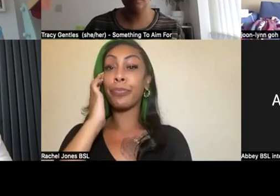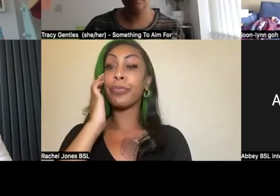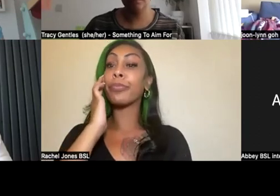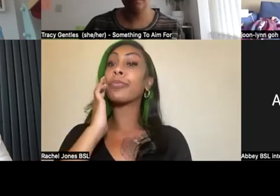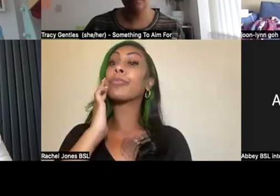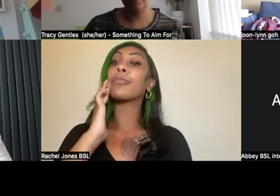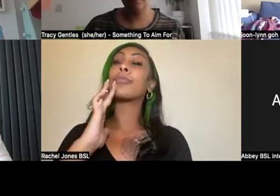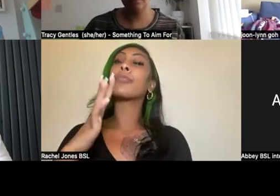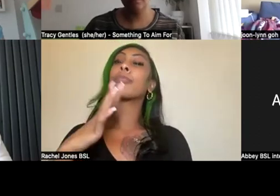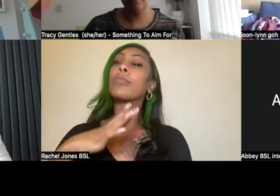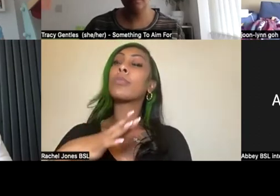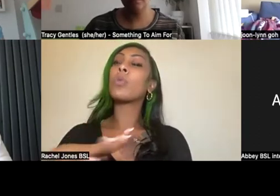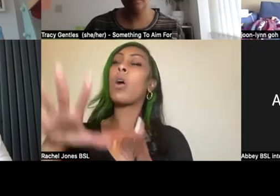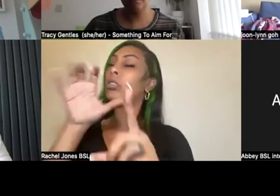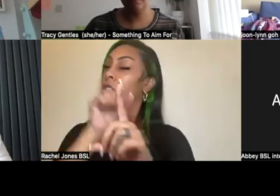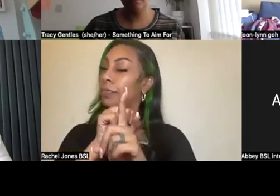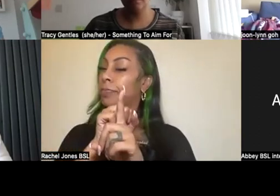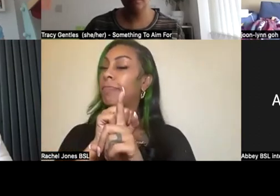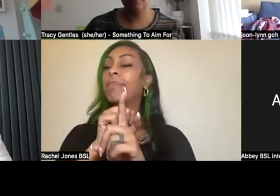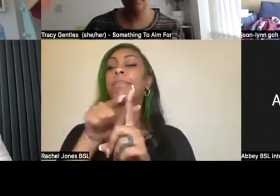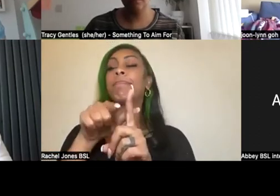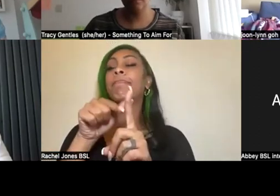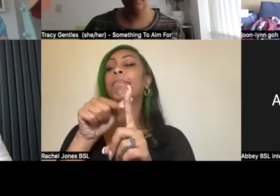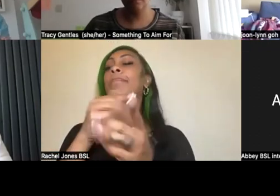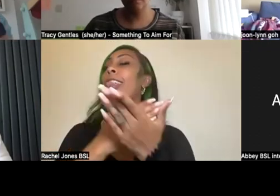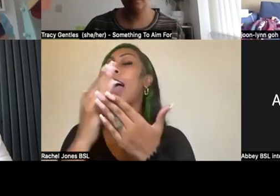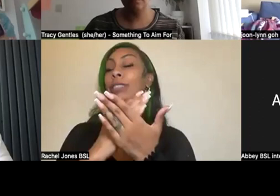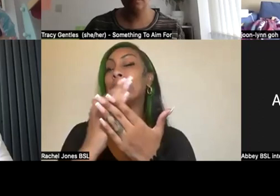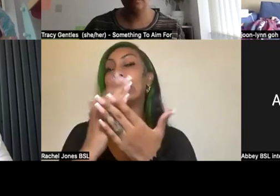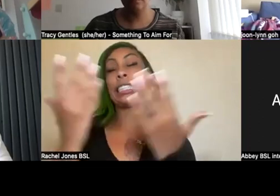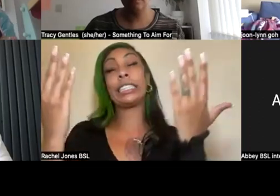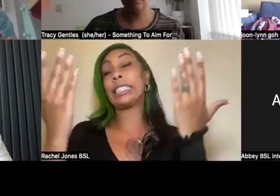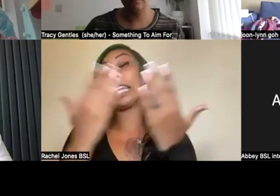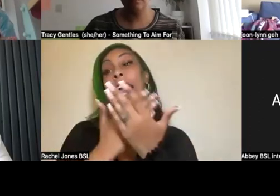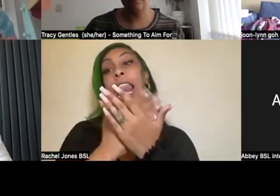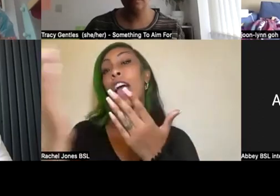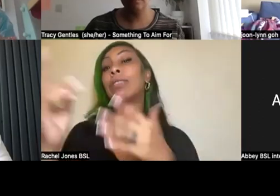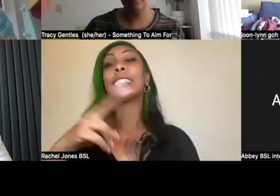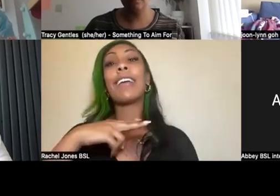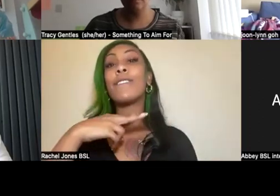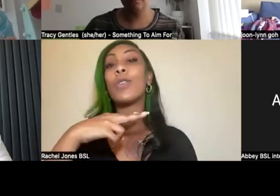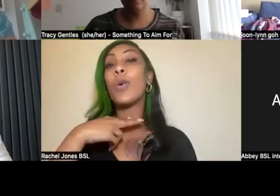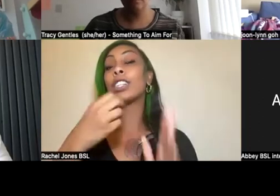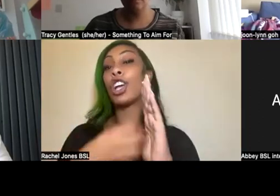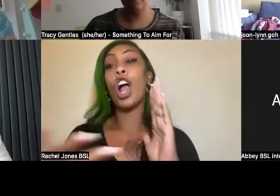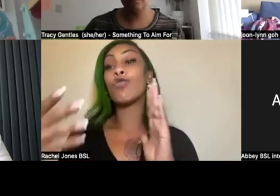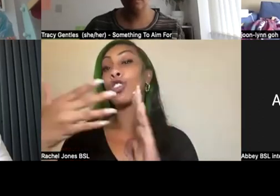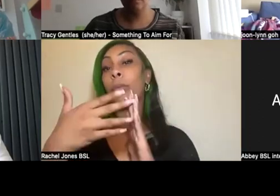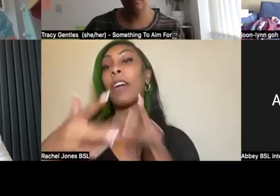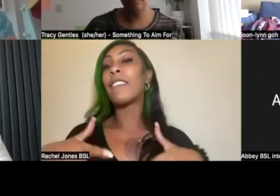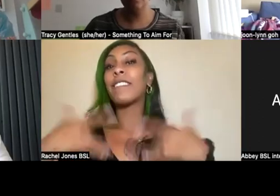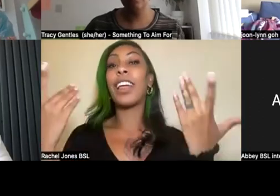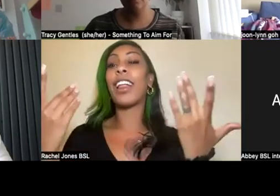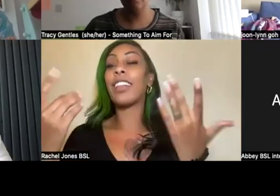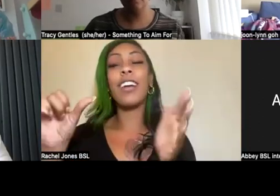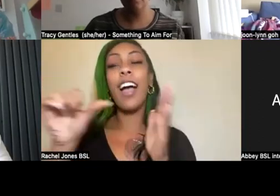to notice was about clarity and, like, just clarity of voice and contribution. I feel like it's really hard to pick